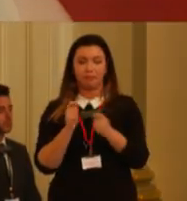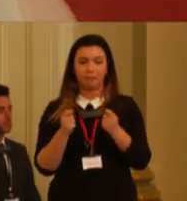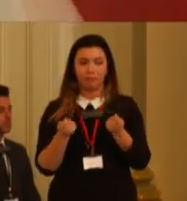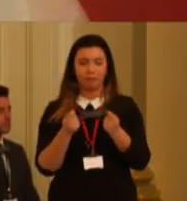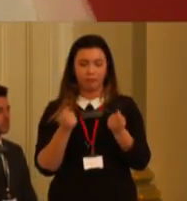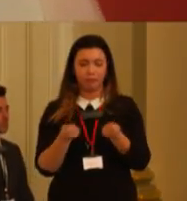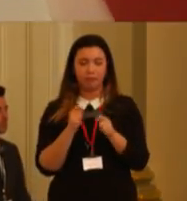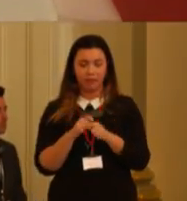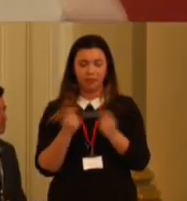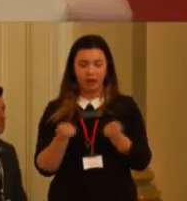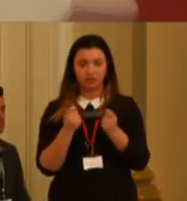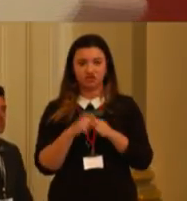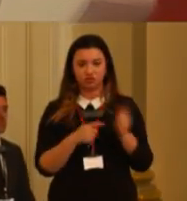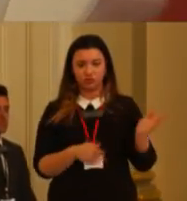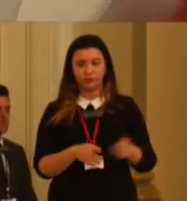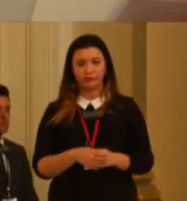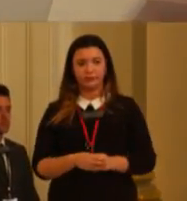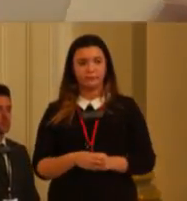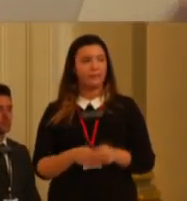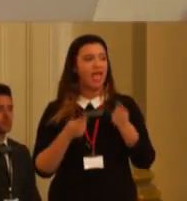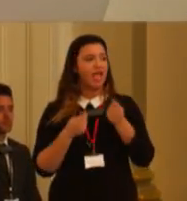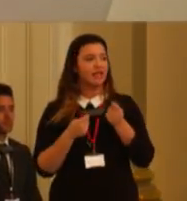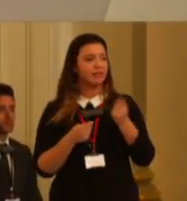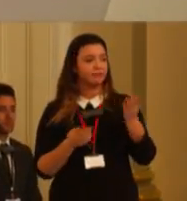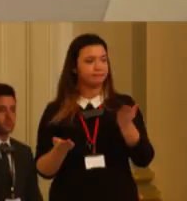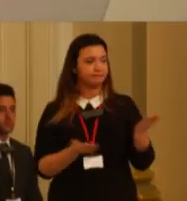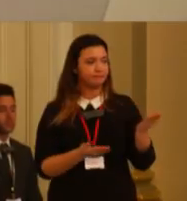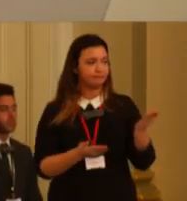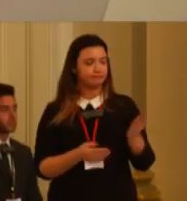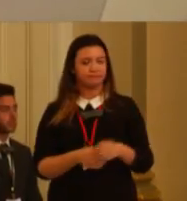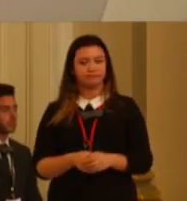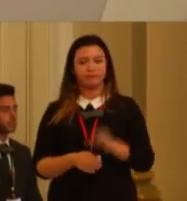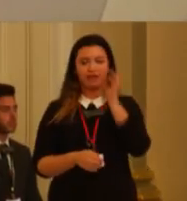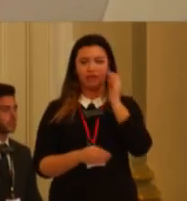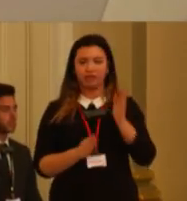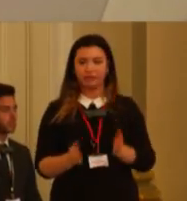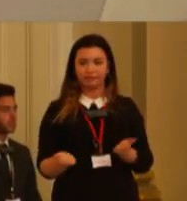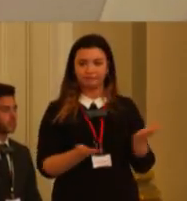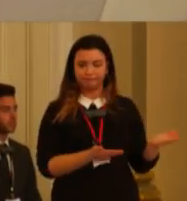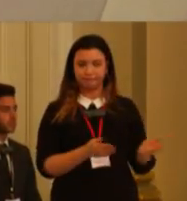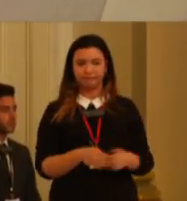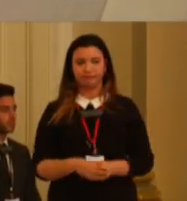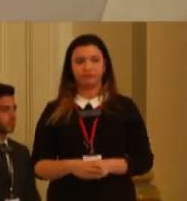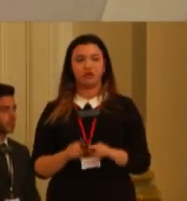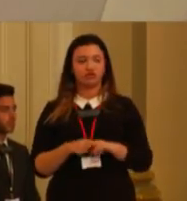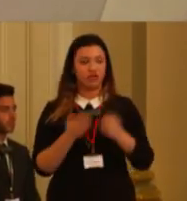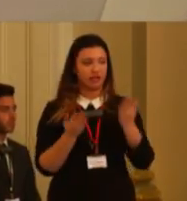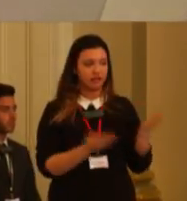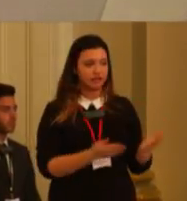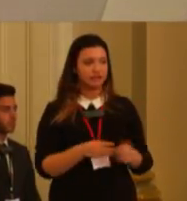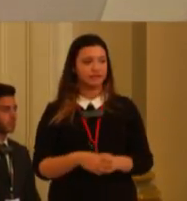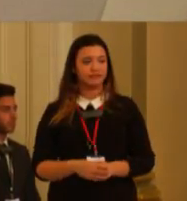is from the YADA team. And let me now invite our panelists. We have Batuhan Aydagül from Education Reform